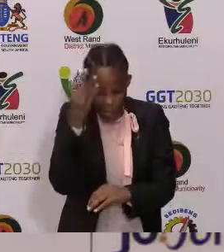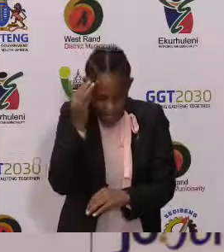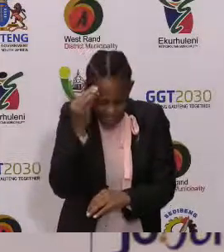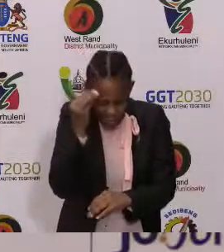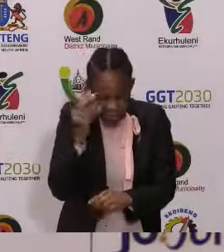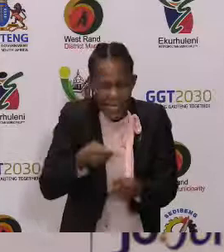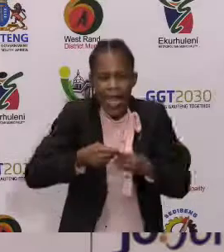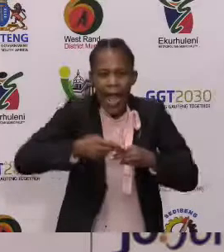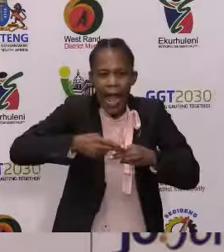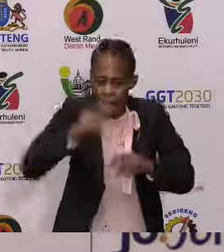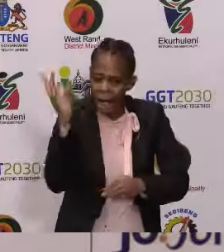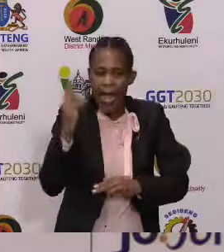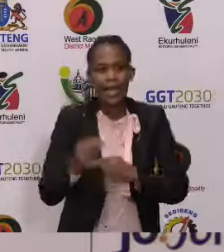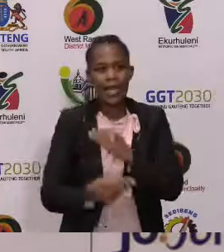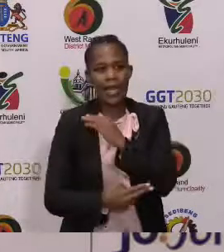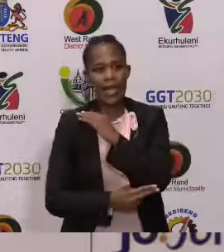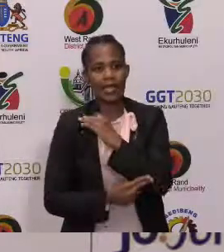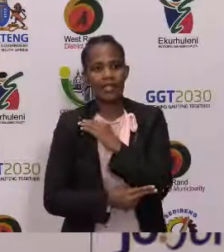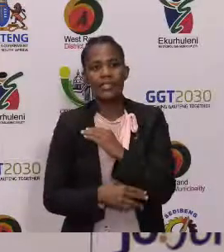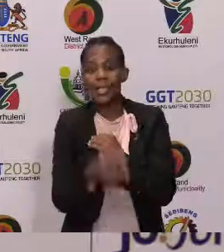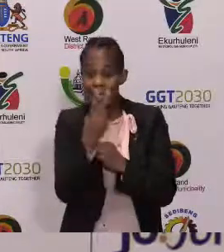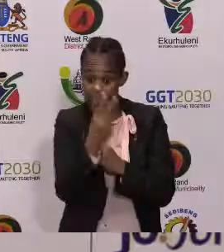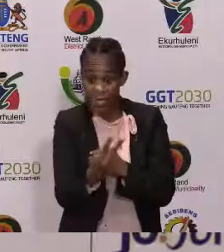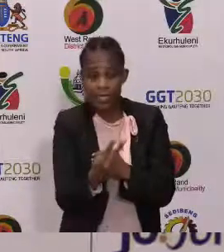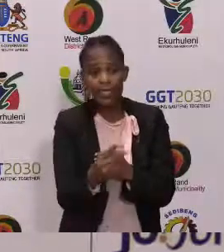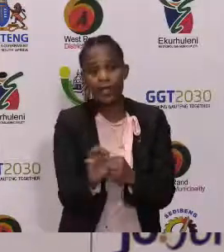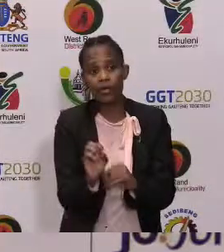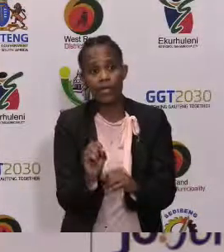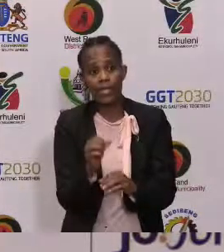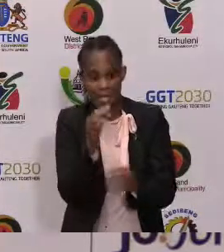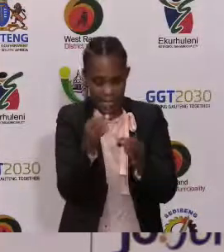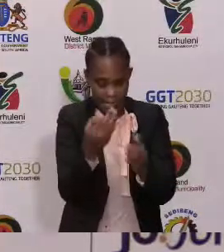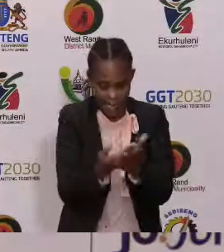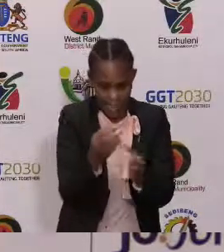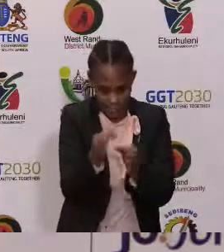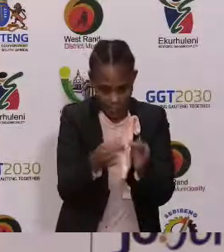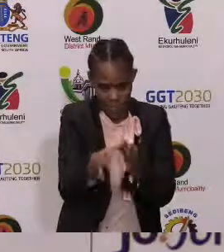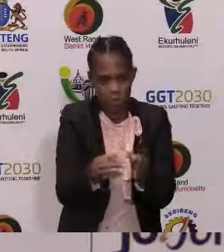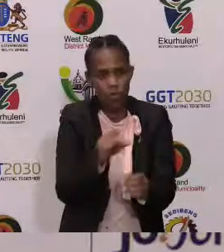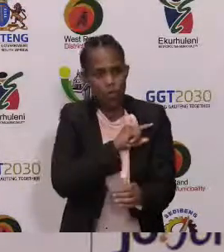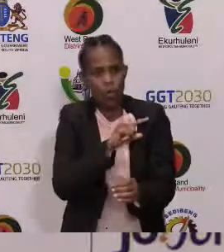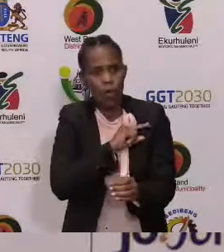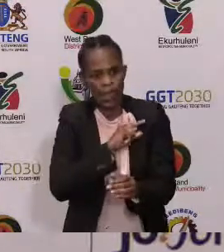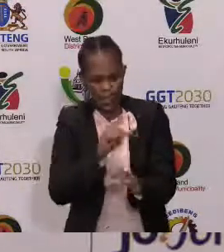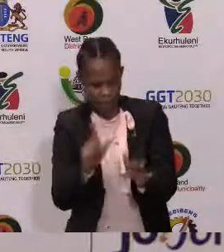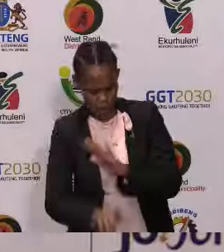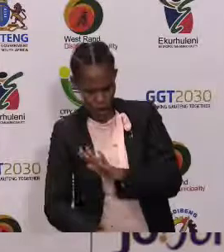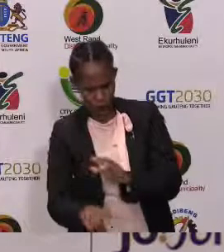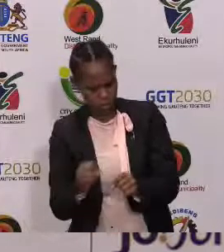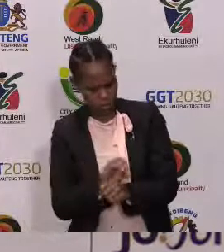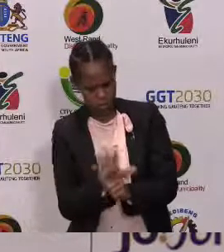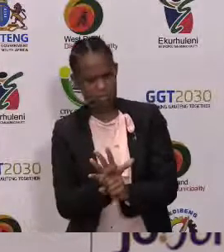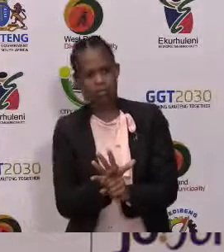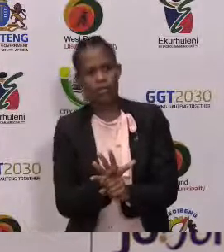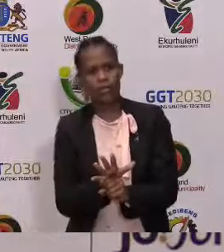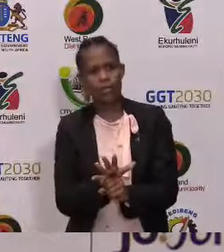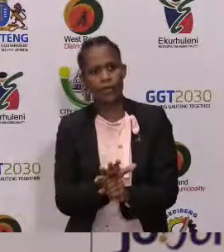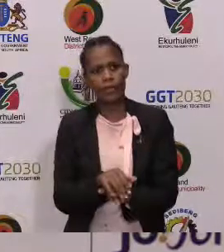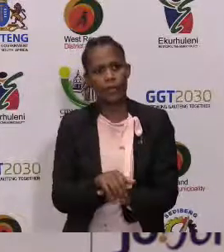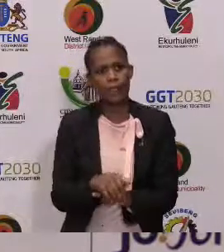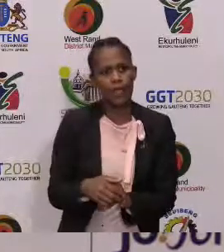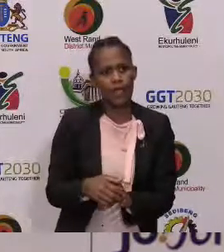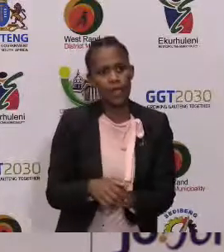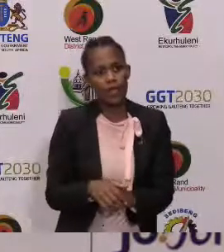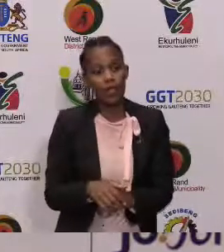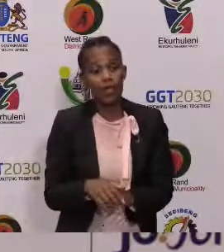many high-income countries. There's a number of factors that might explain why we've got a lower mortality rate. Now,